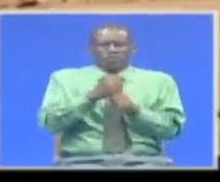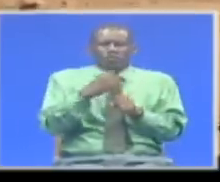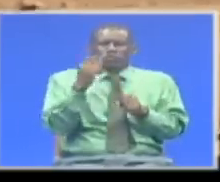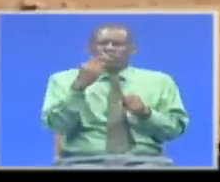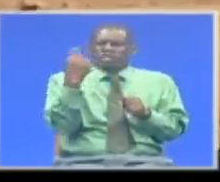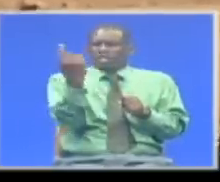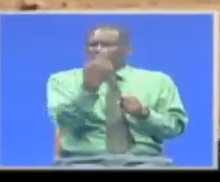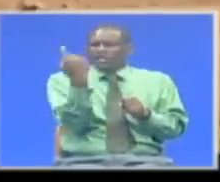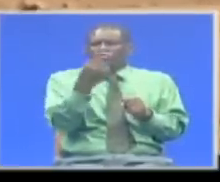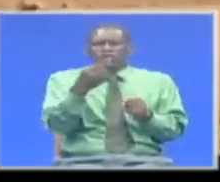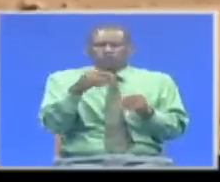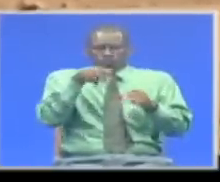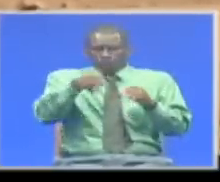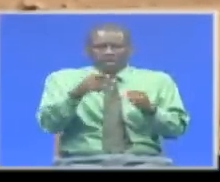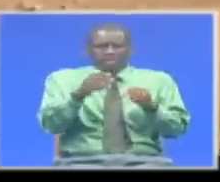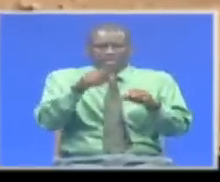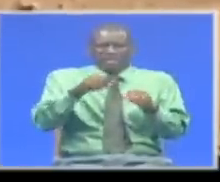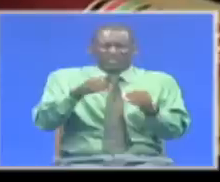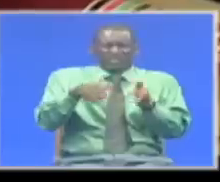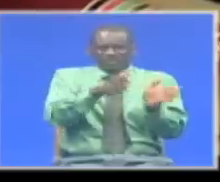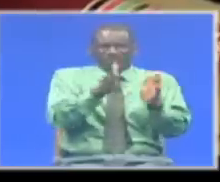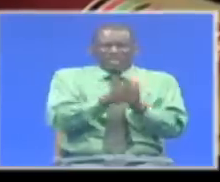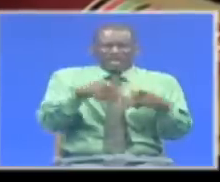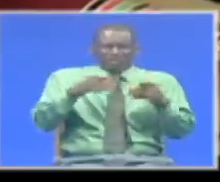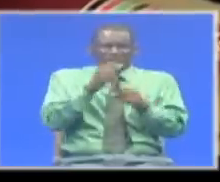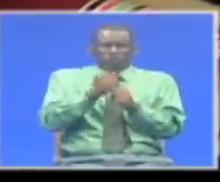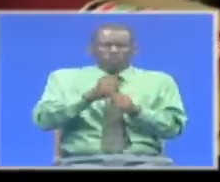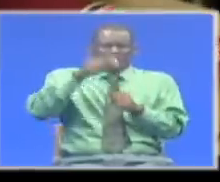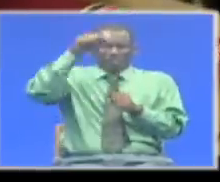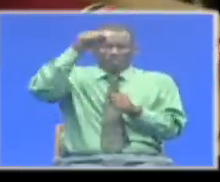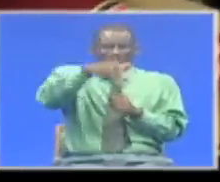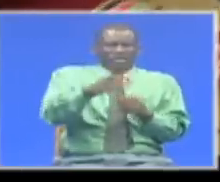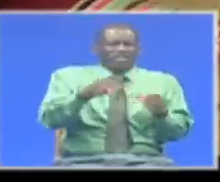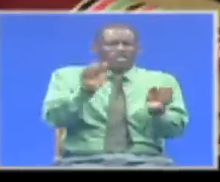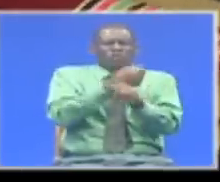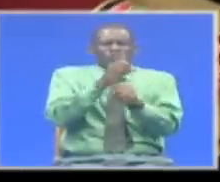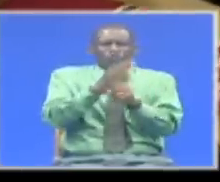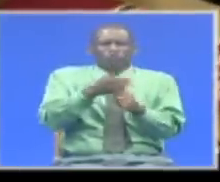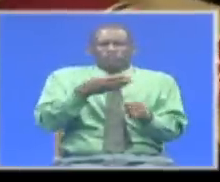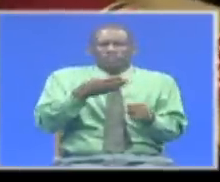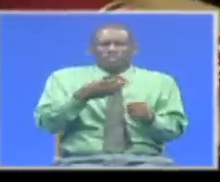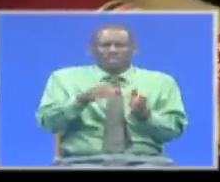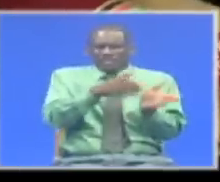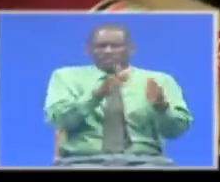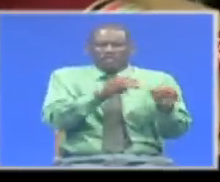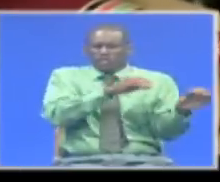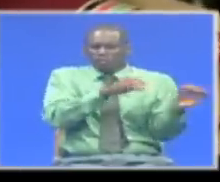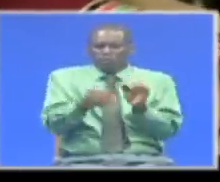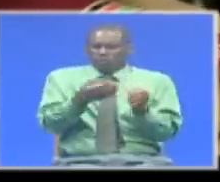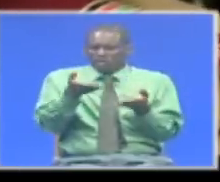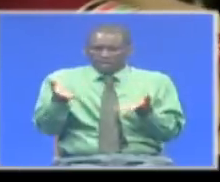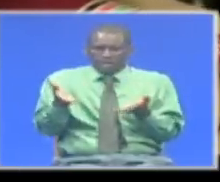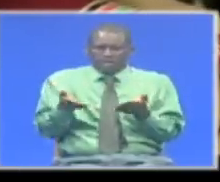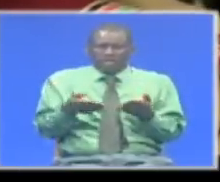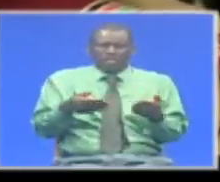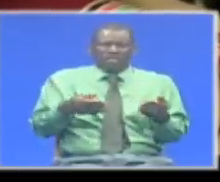River. And people who had their animals downstream began finding out what was happening with the rivers, and they were moving upwards. They were going to come face